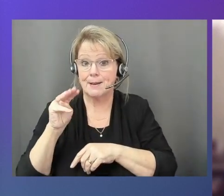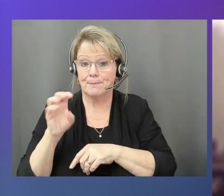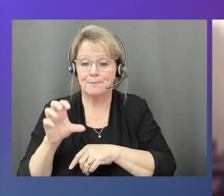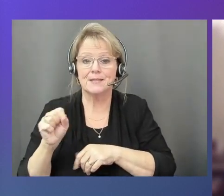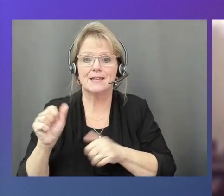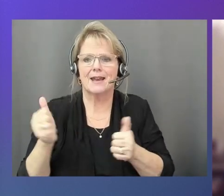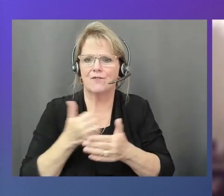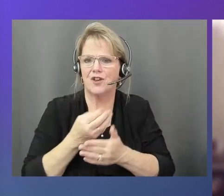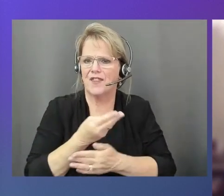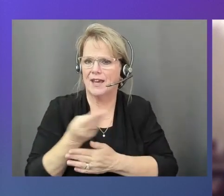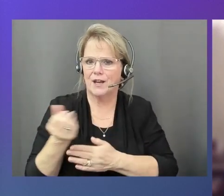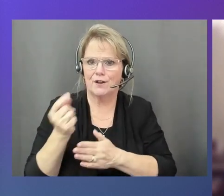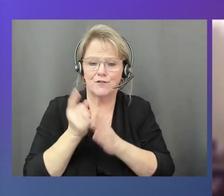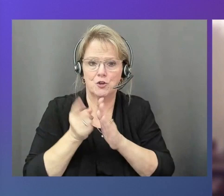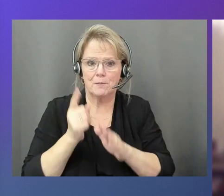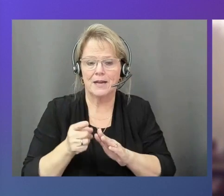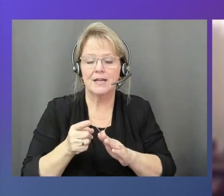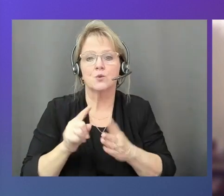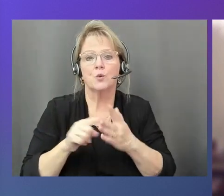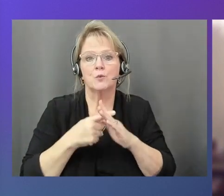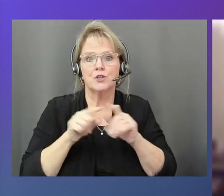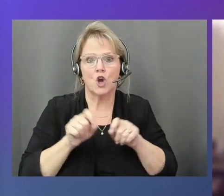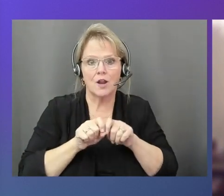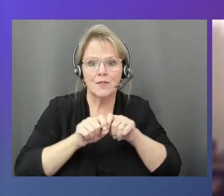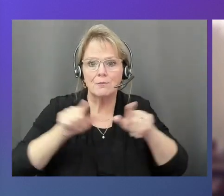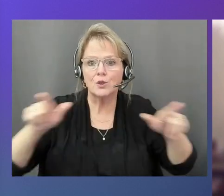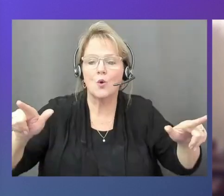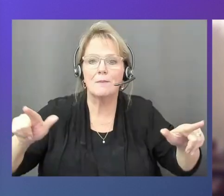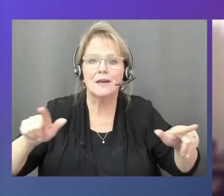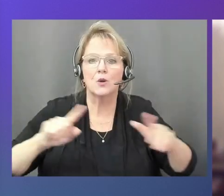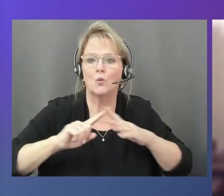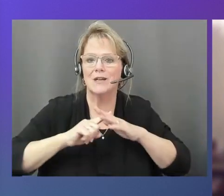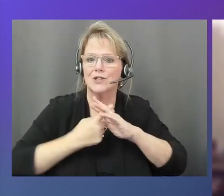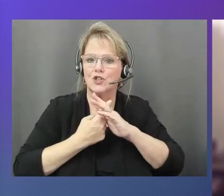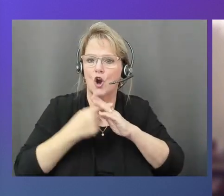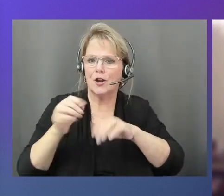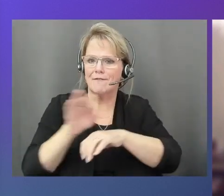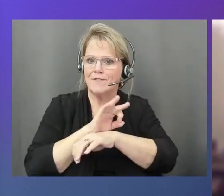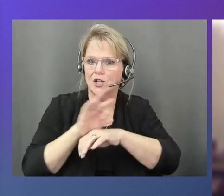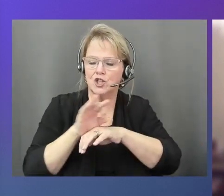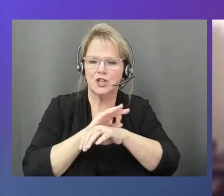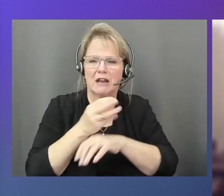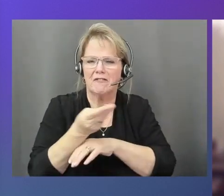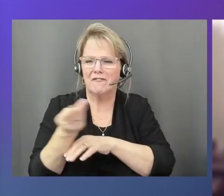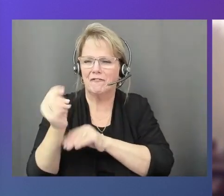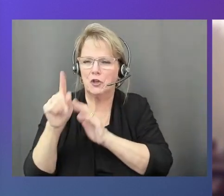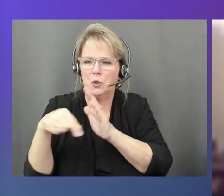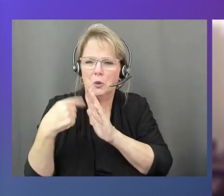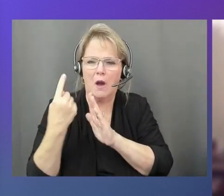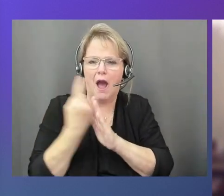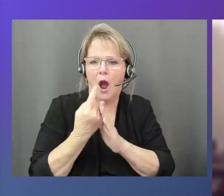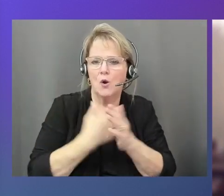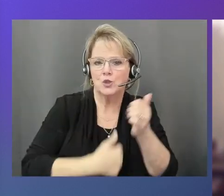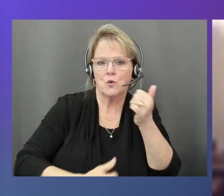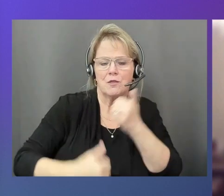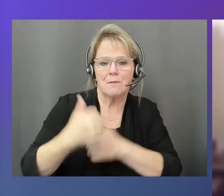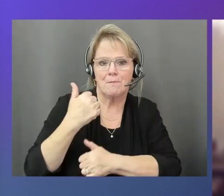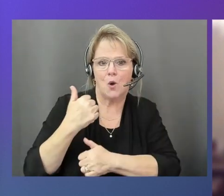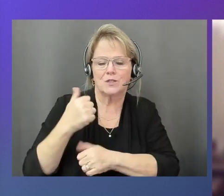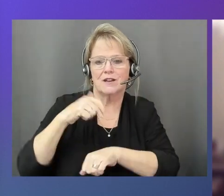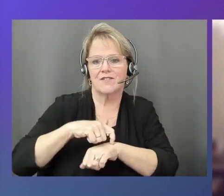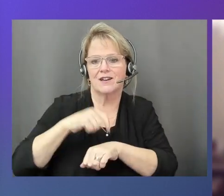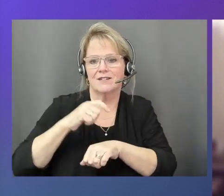we were able to get it functioning within a few hours, with the majority of that time dedicated to getting the backhaul and distribution tower set